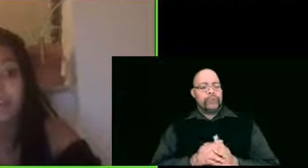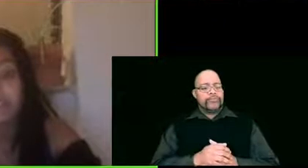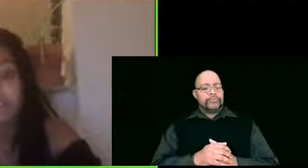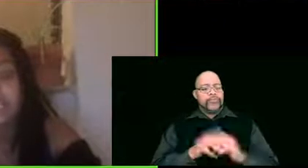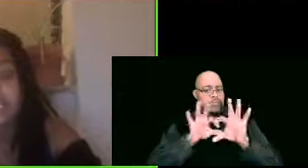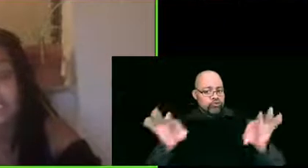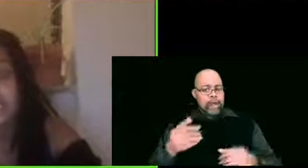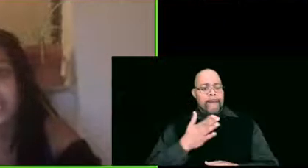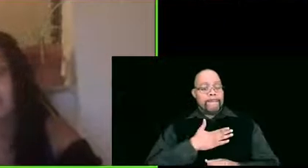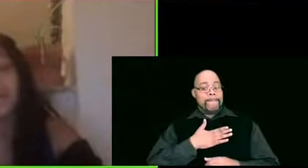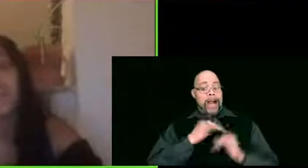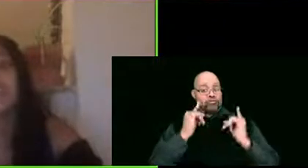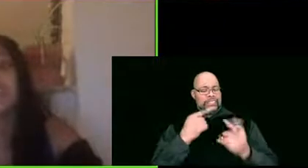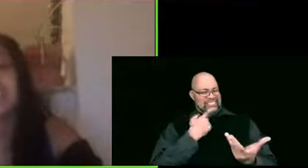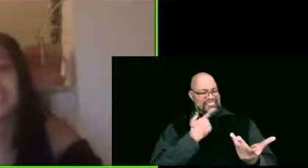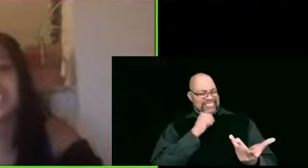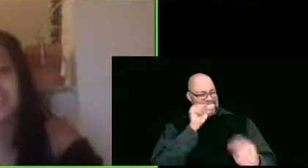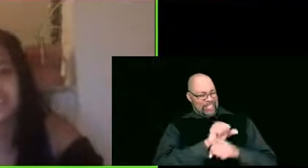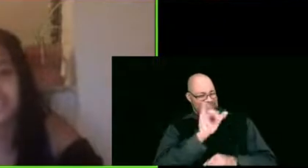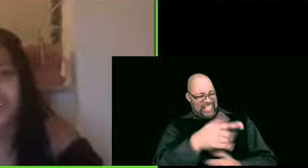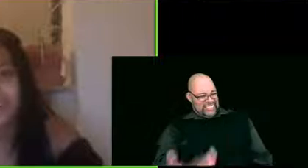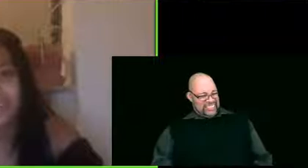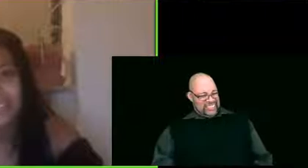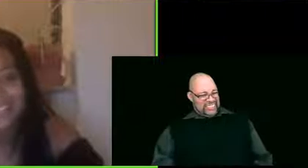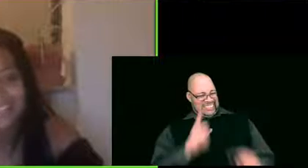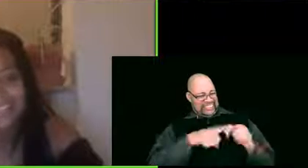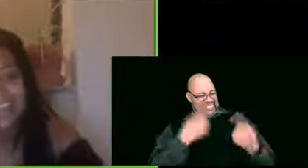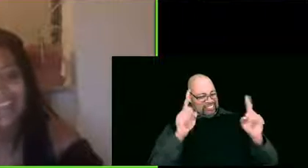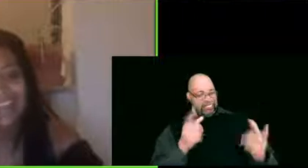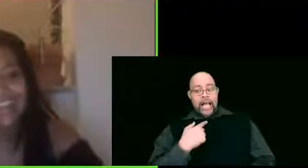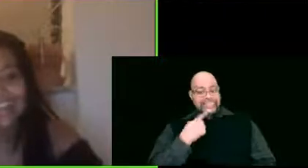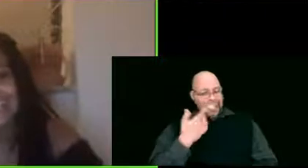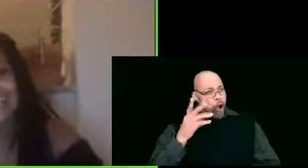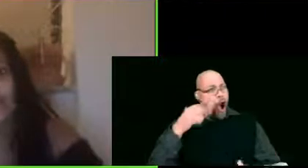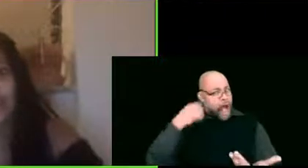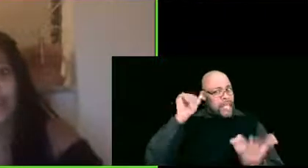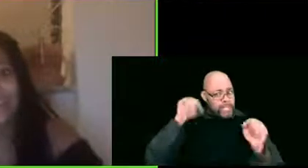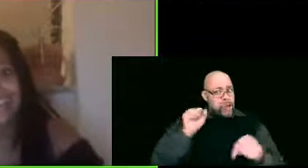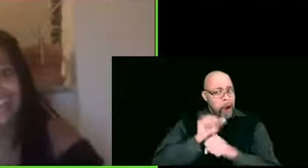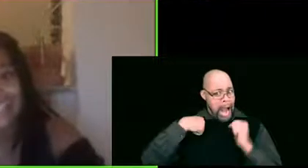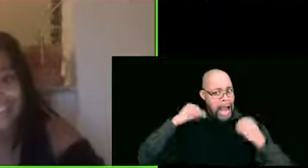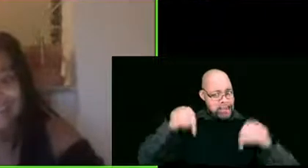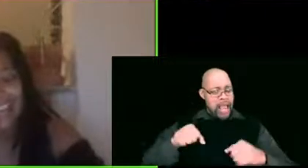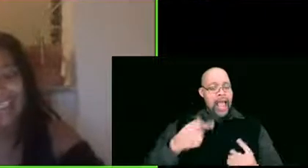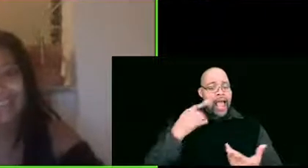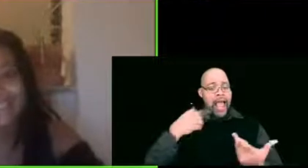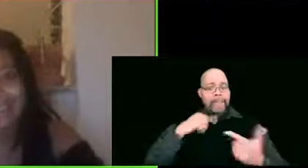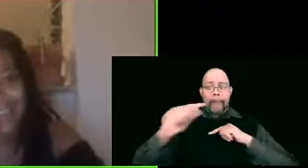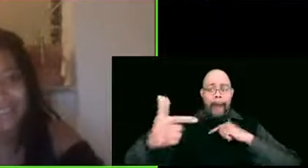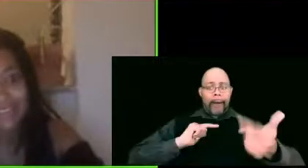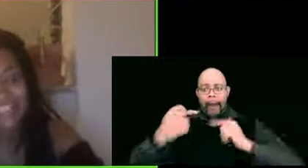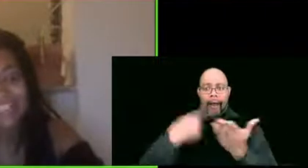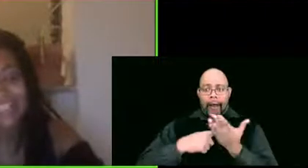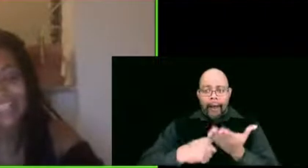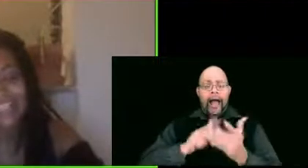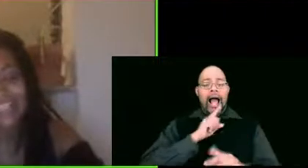of our degrees. And my instructor was just like, that's not a job. And it was just like, oh, no, I think it is. And having those